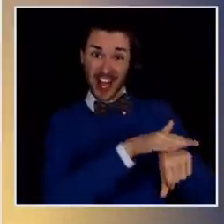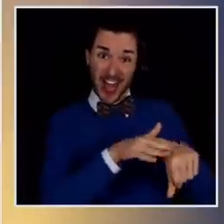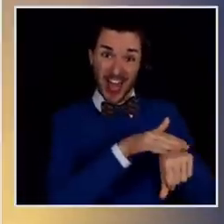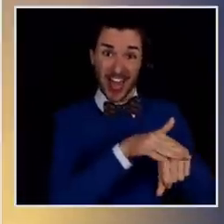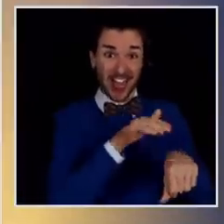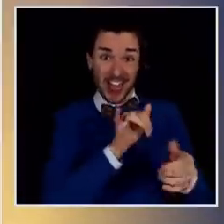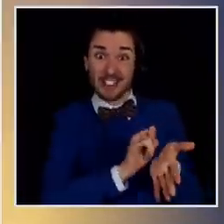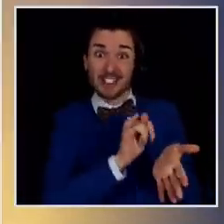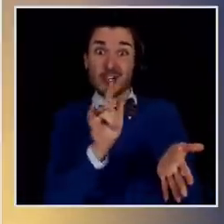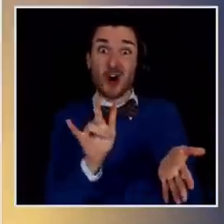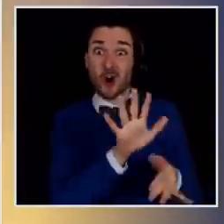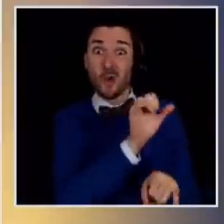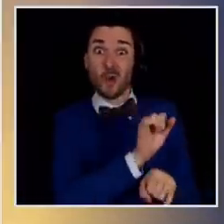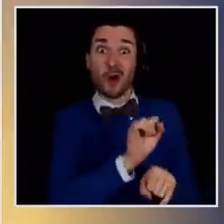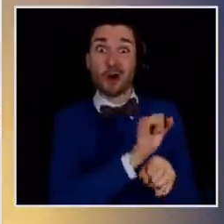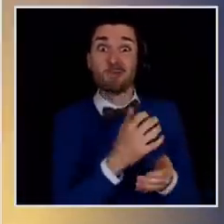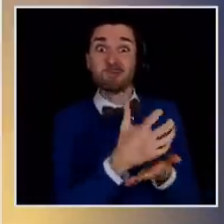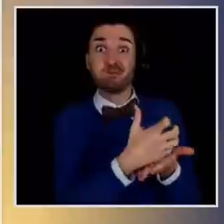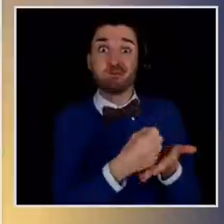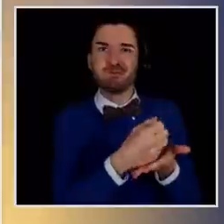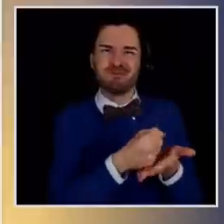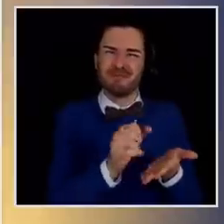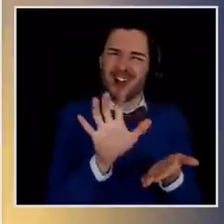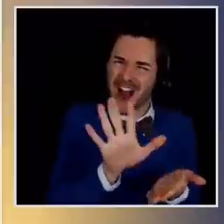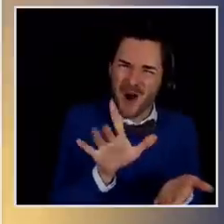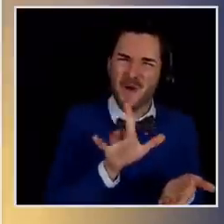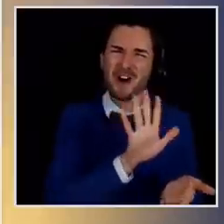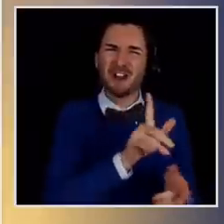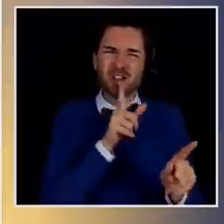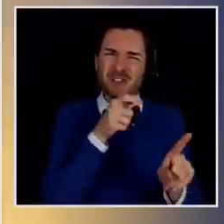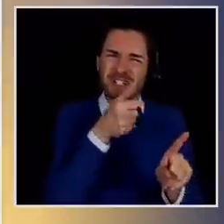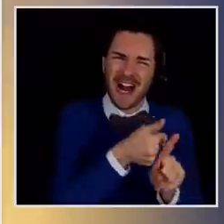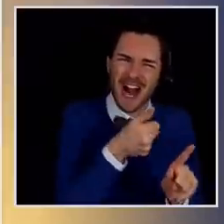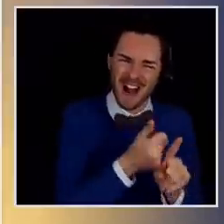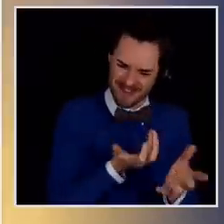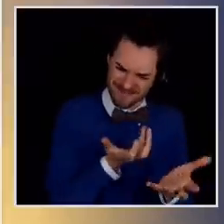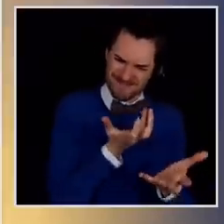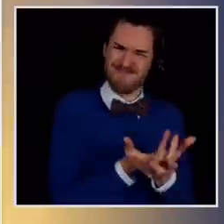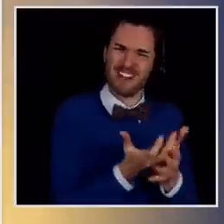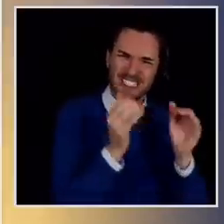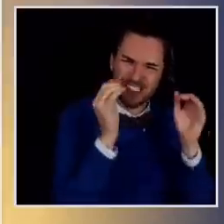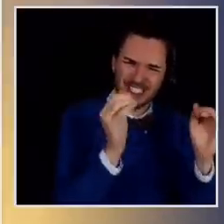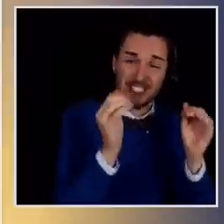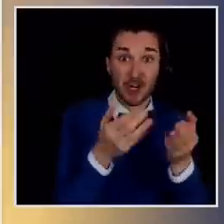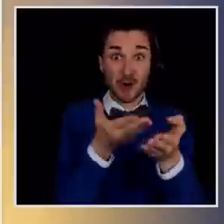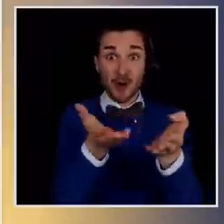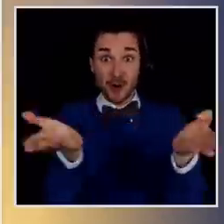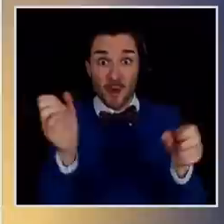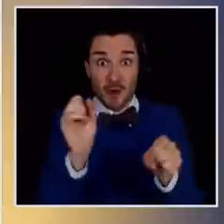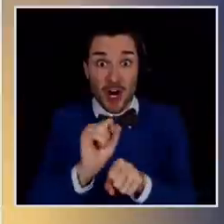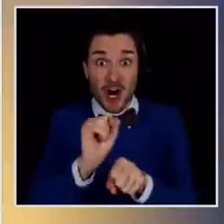is. For American educators, this is a great day for y'all.